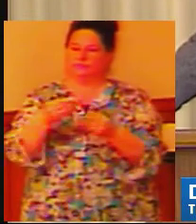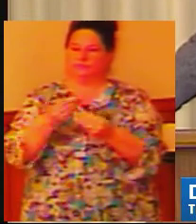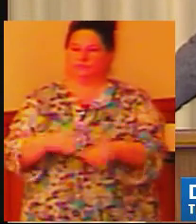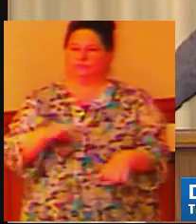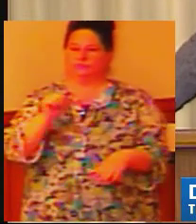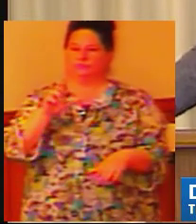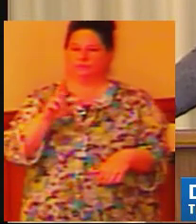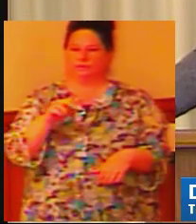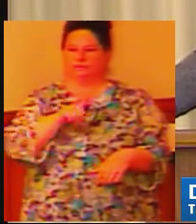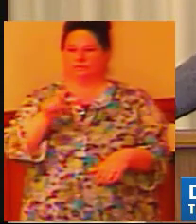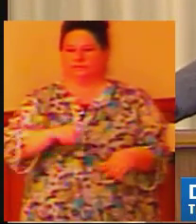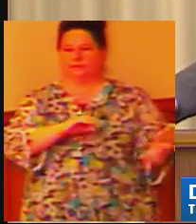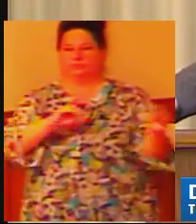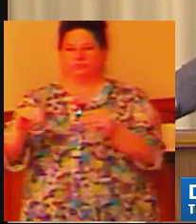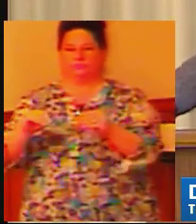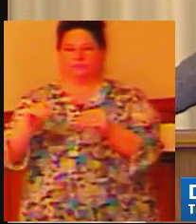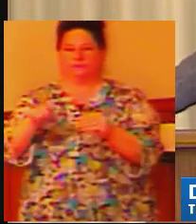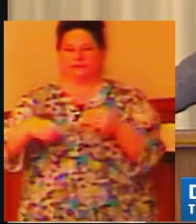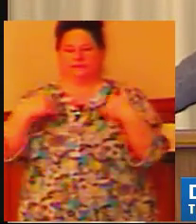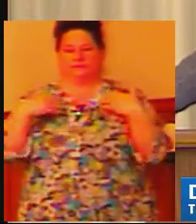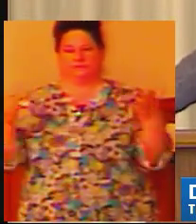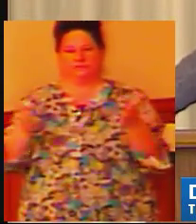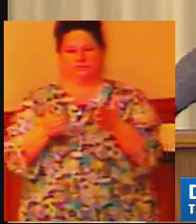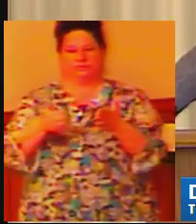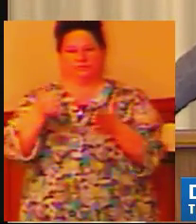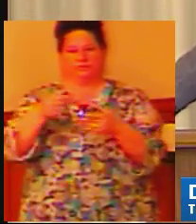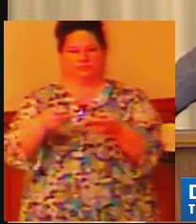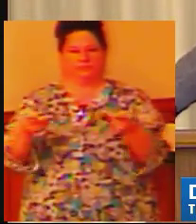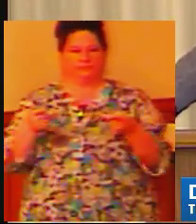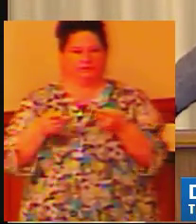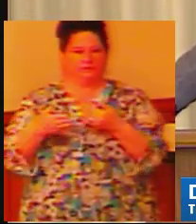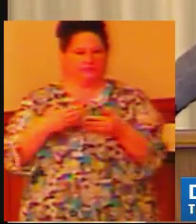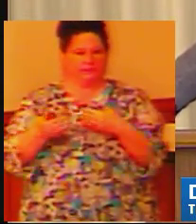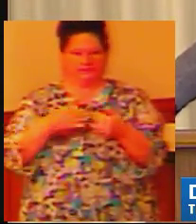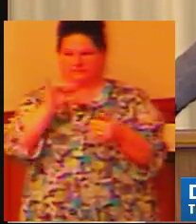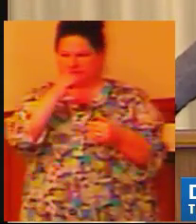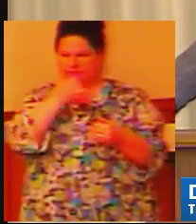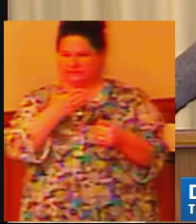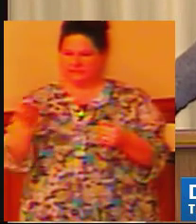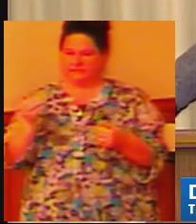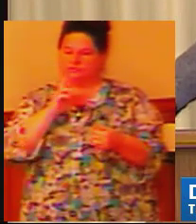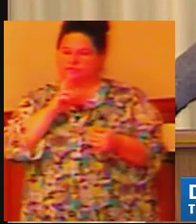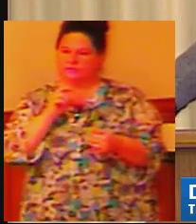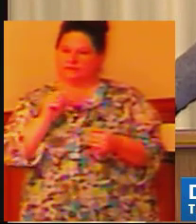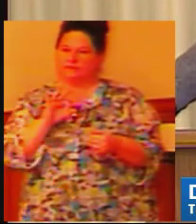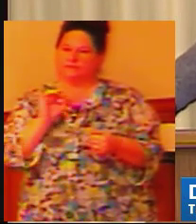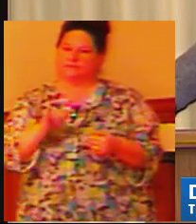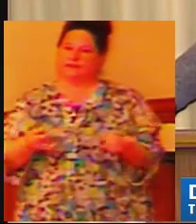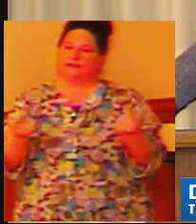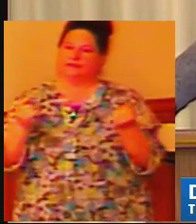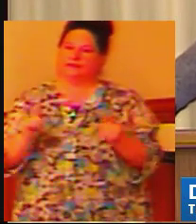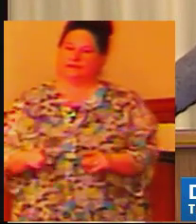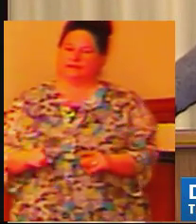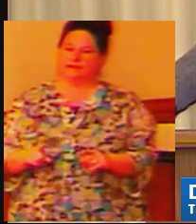car, you have to move, you have to get a smaller place, whatever those silly things are, if that happens,